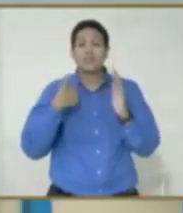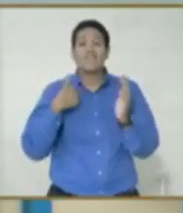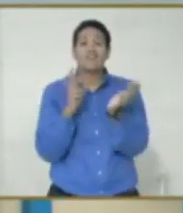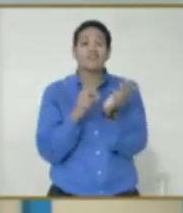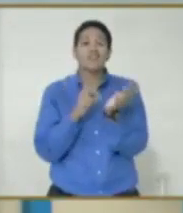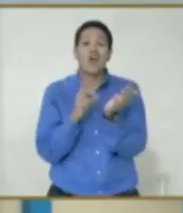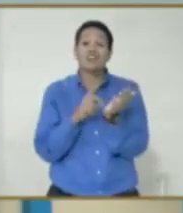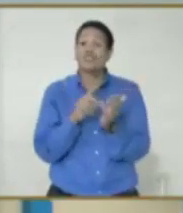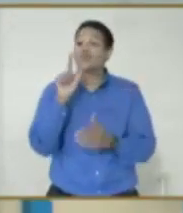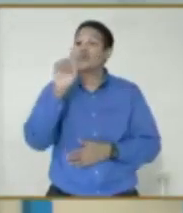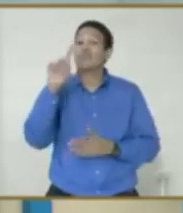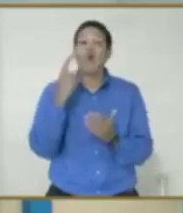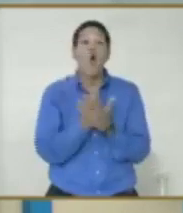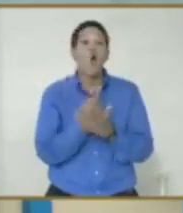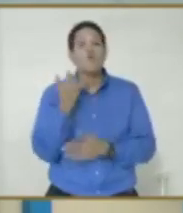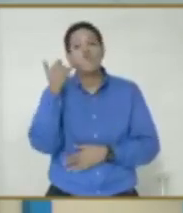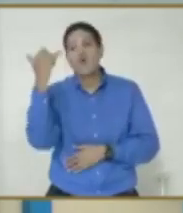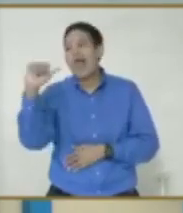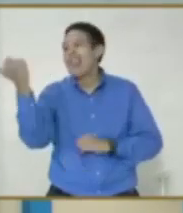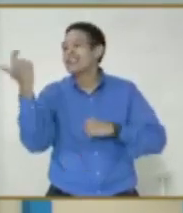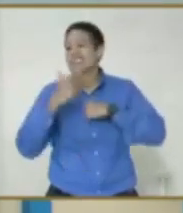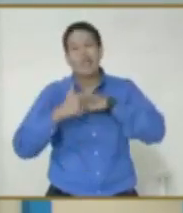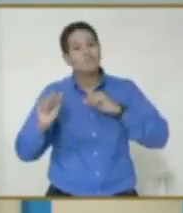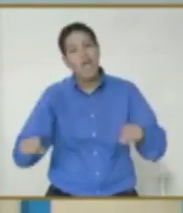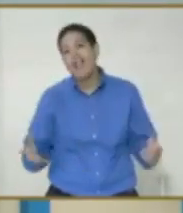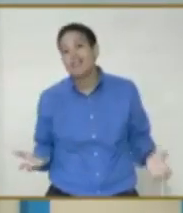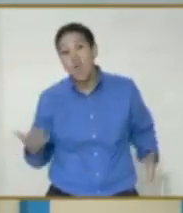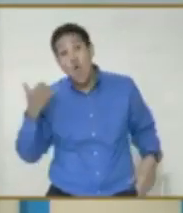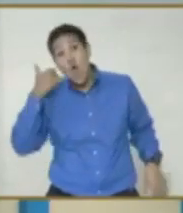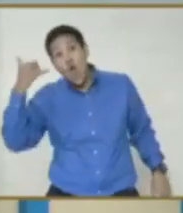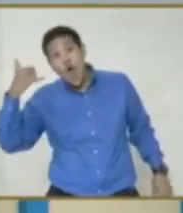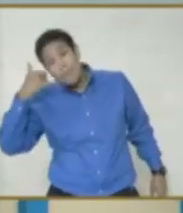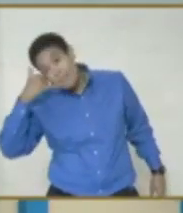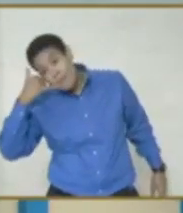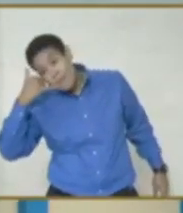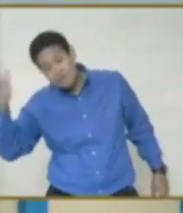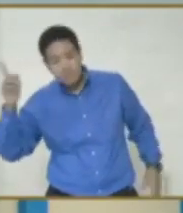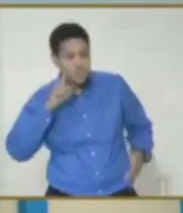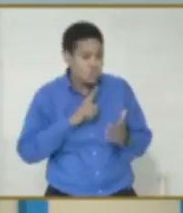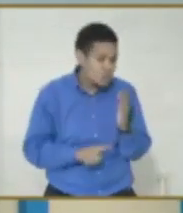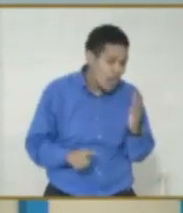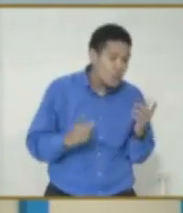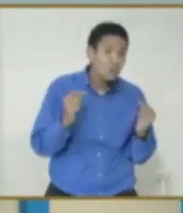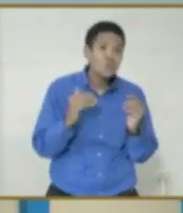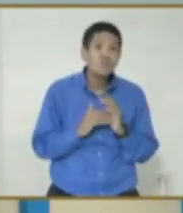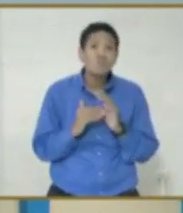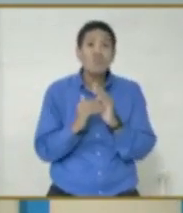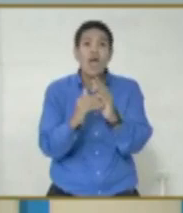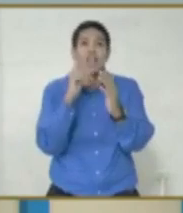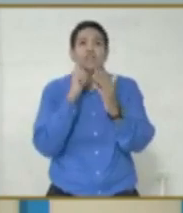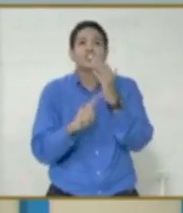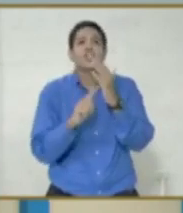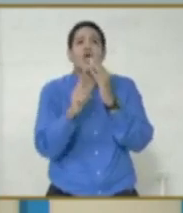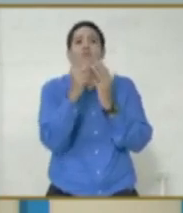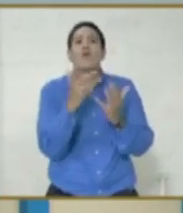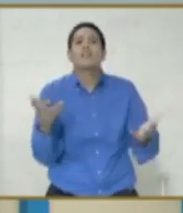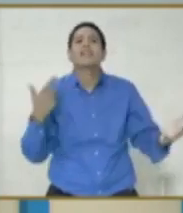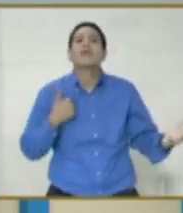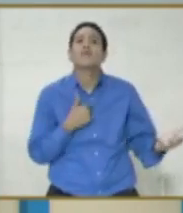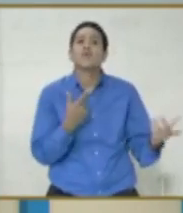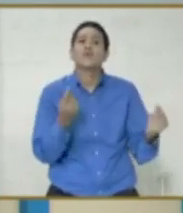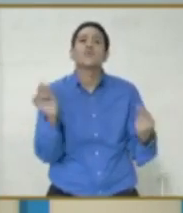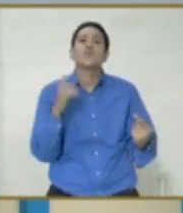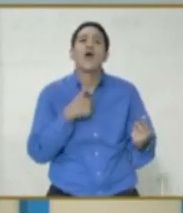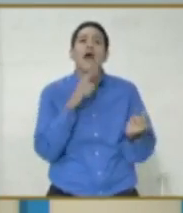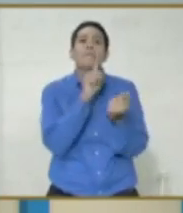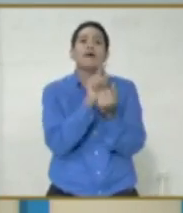hours. We will call him, he will check. We do regular checks. One of the things we have done too is I've met